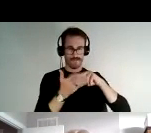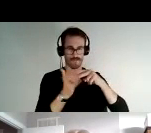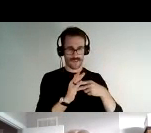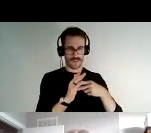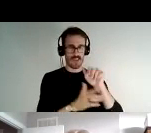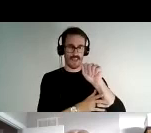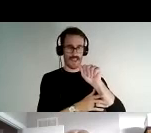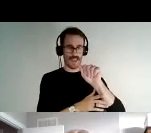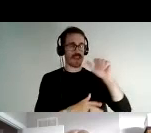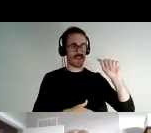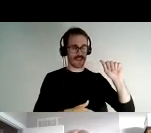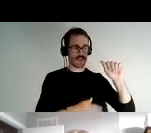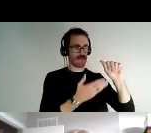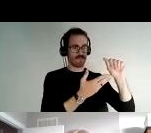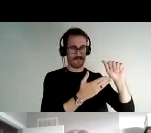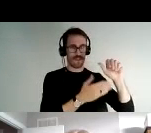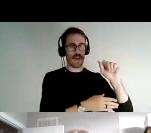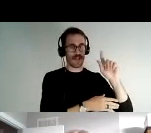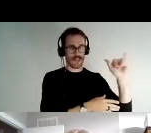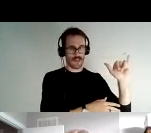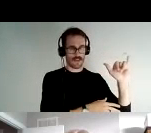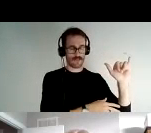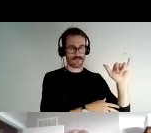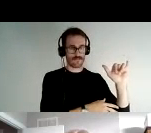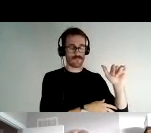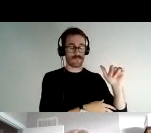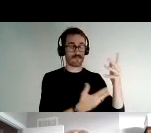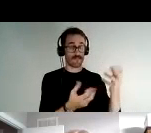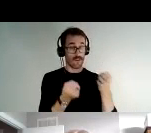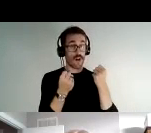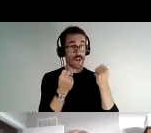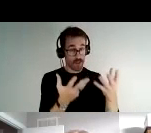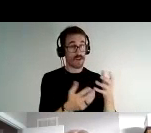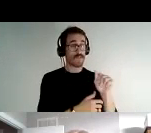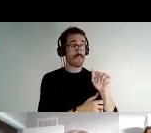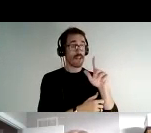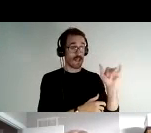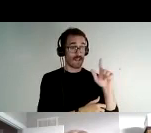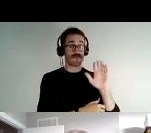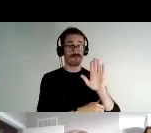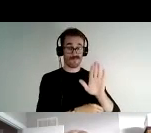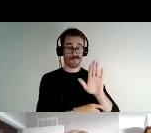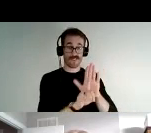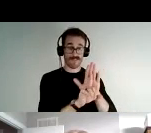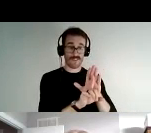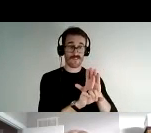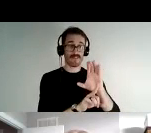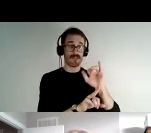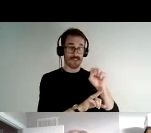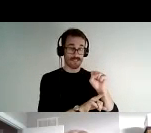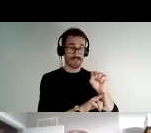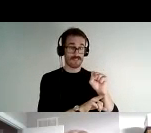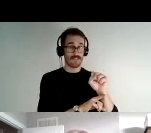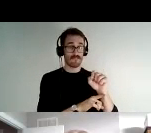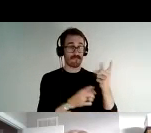That said, there are many allies who are cisgender and who are heterosexual,